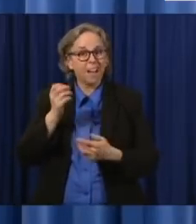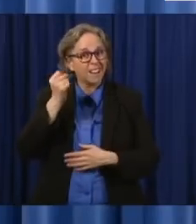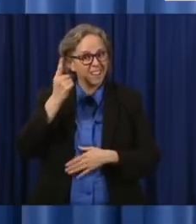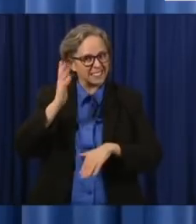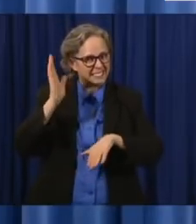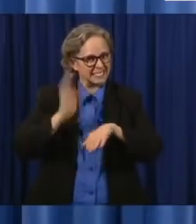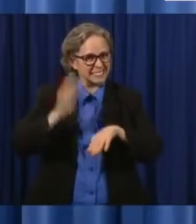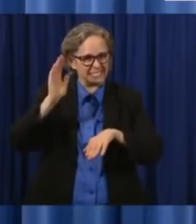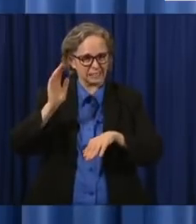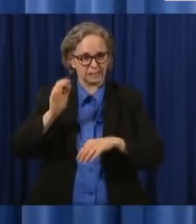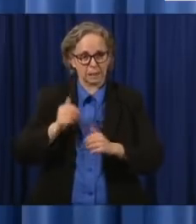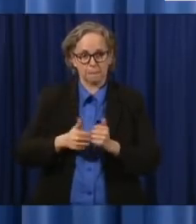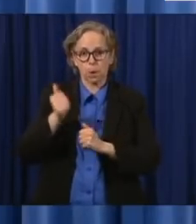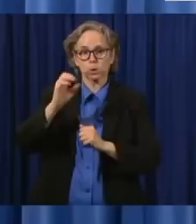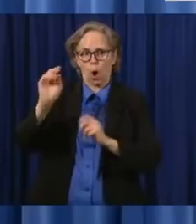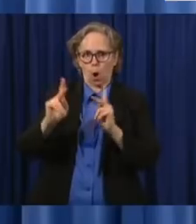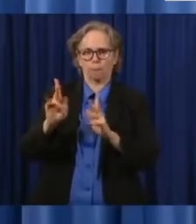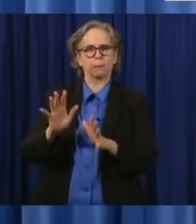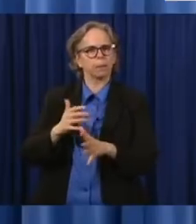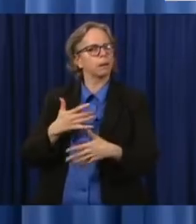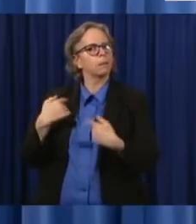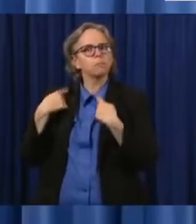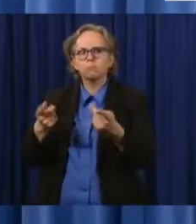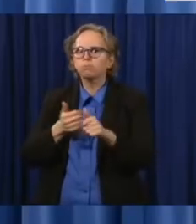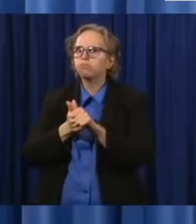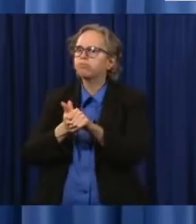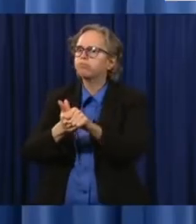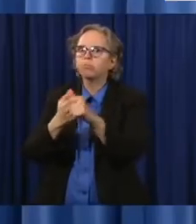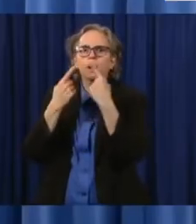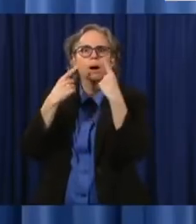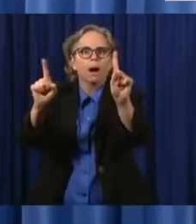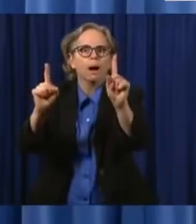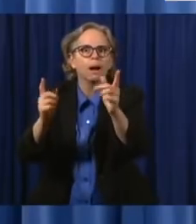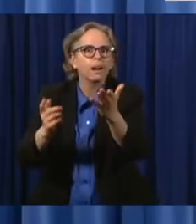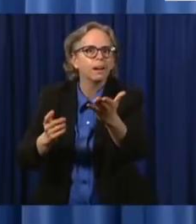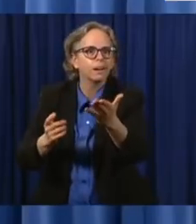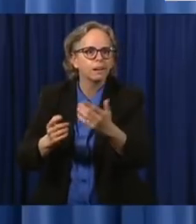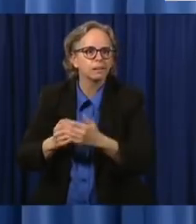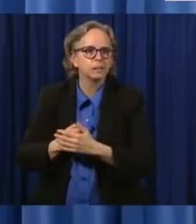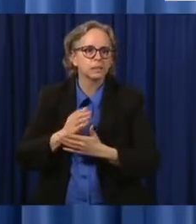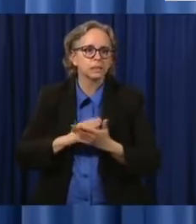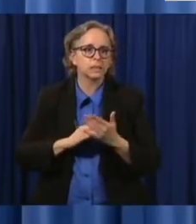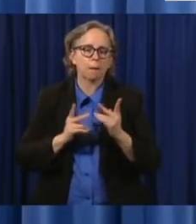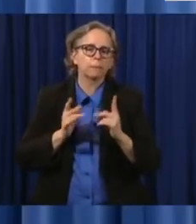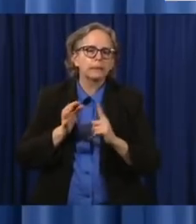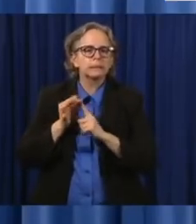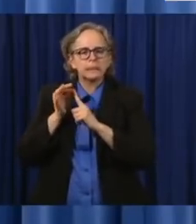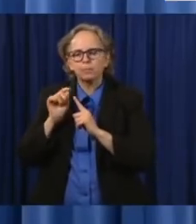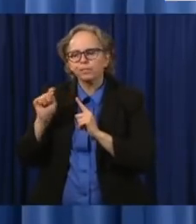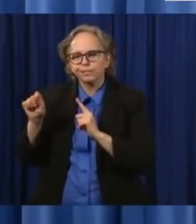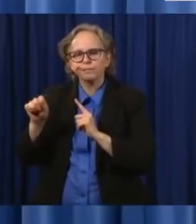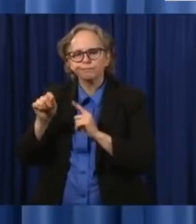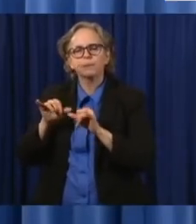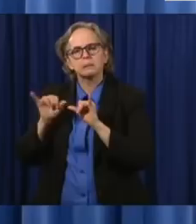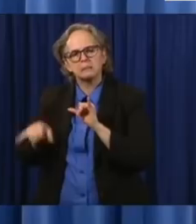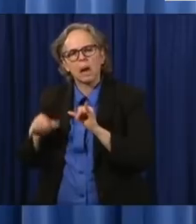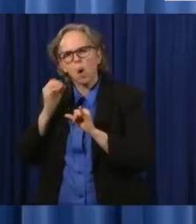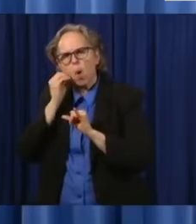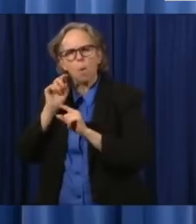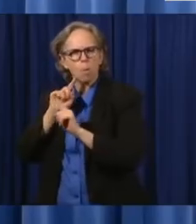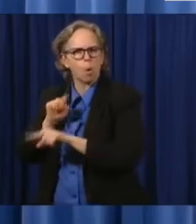so there are things that have, as we've made exceptions to the stay-at-home order. We have layered